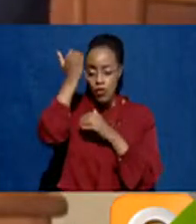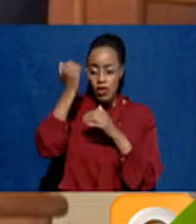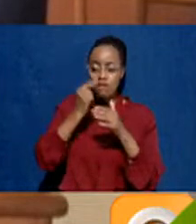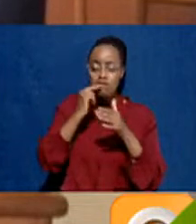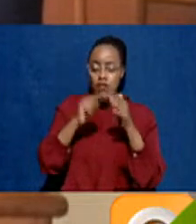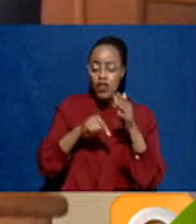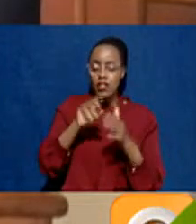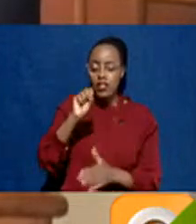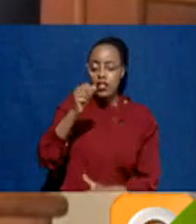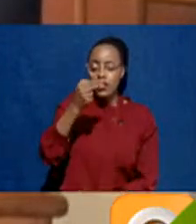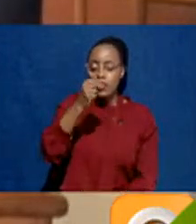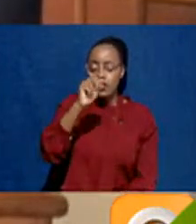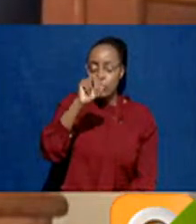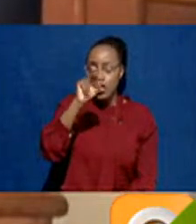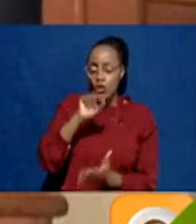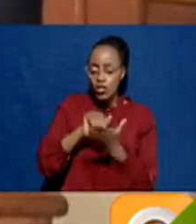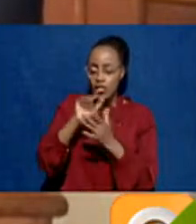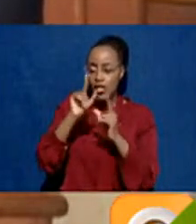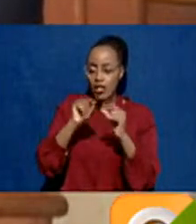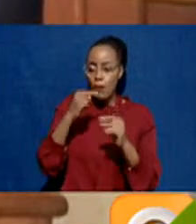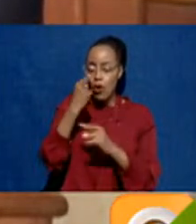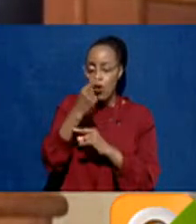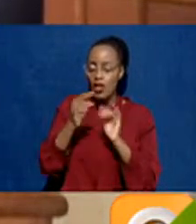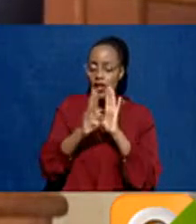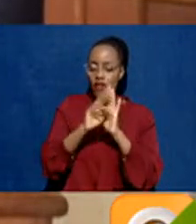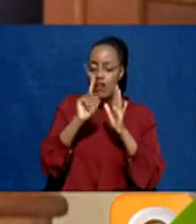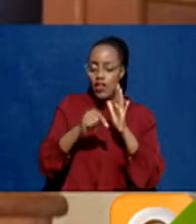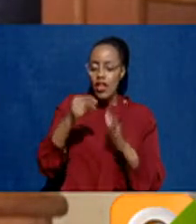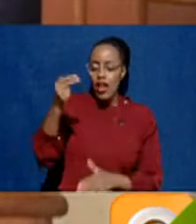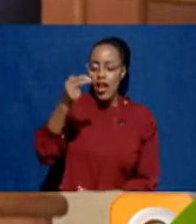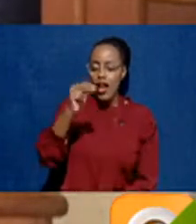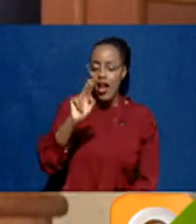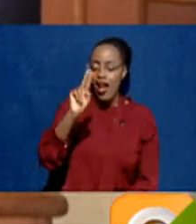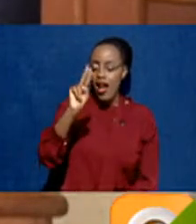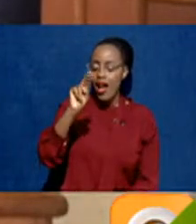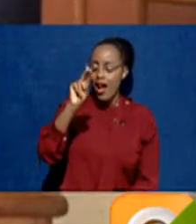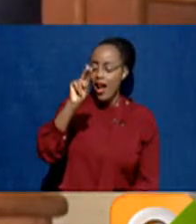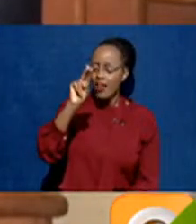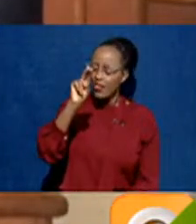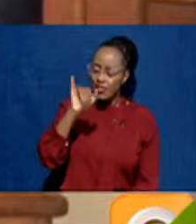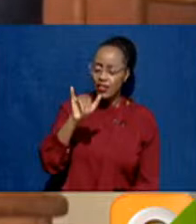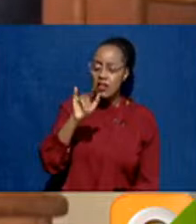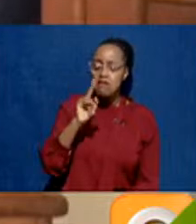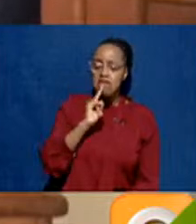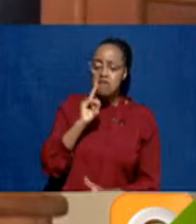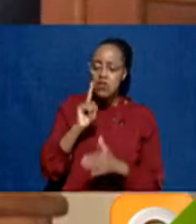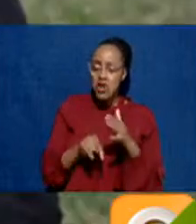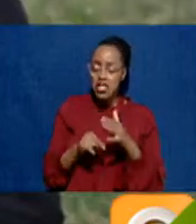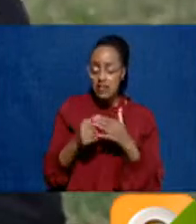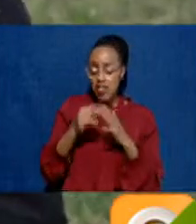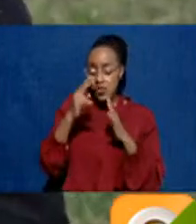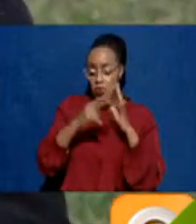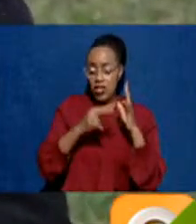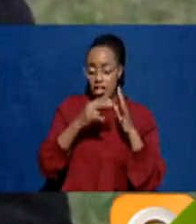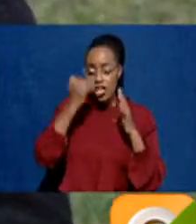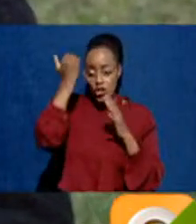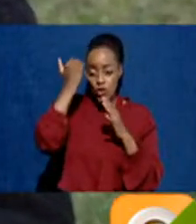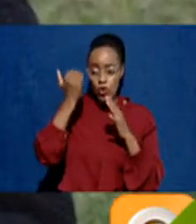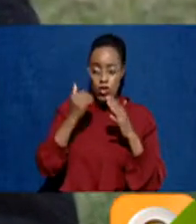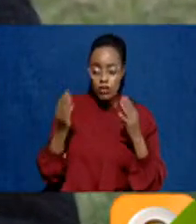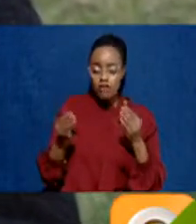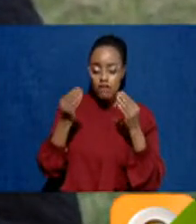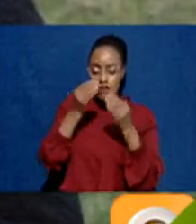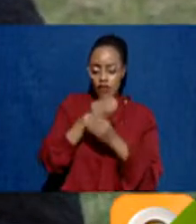Sharon sent a message to someone she only referred to as Honey. The detective went ahead to read to the court an exchange